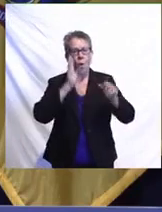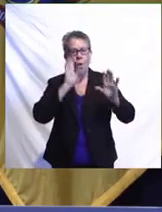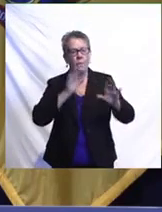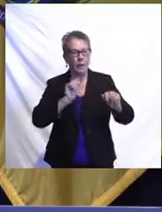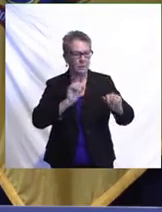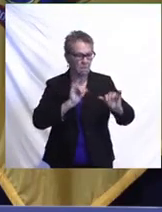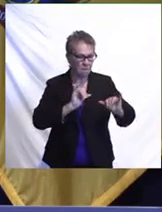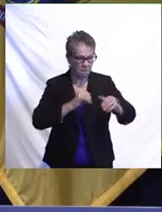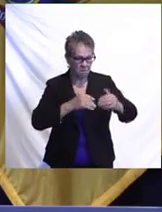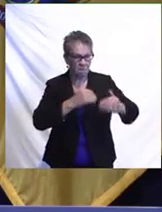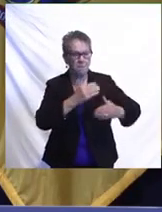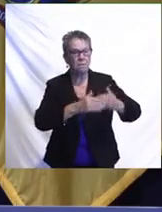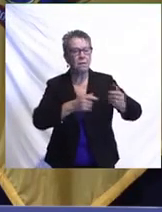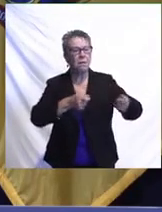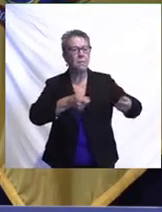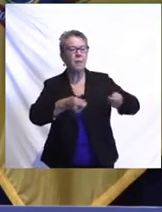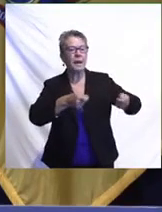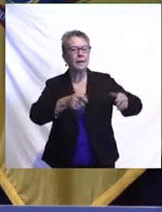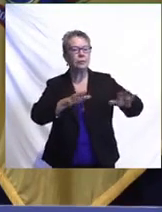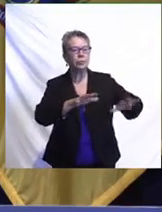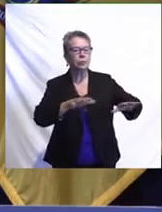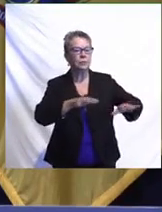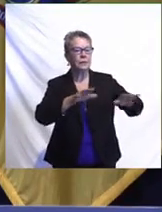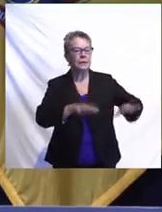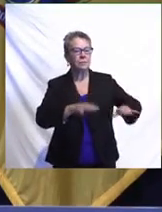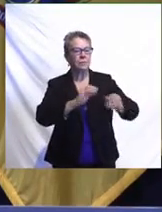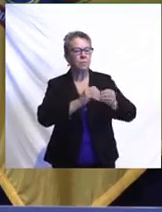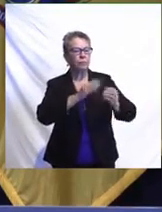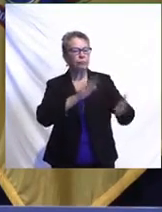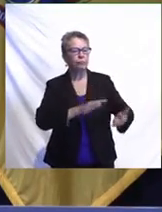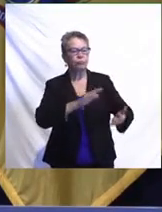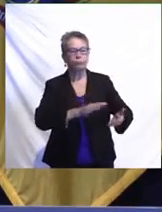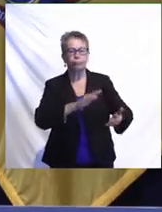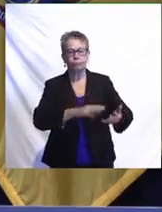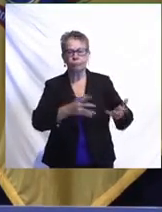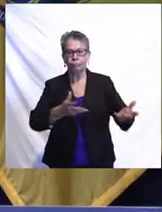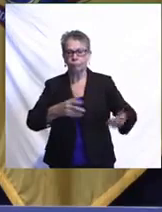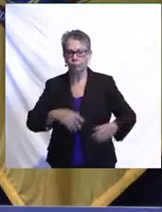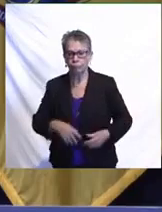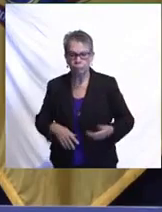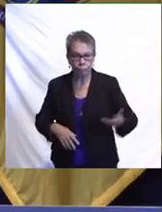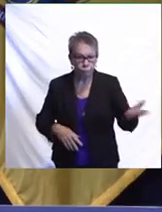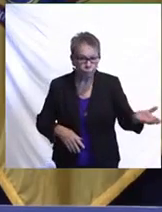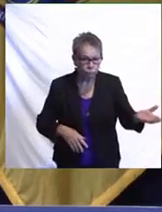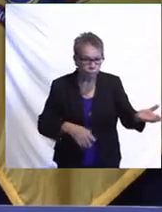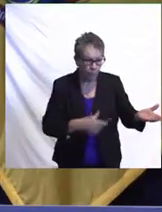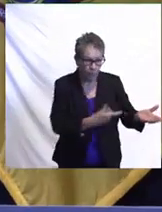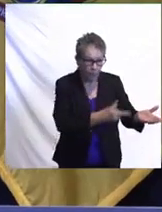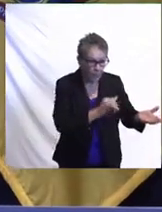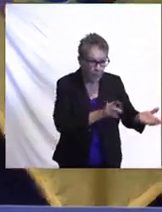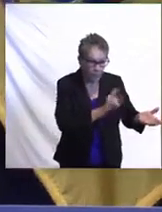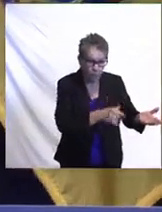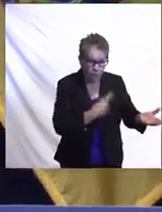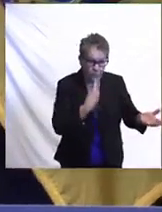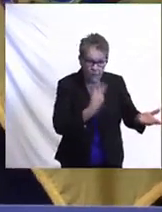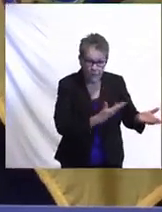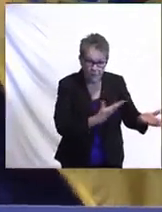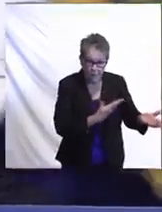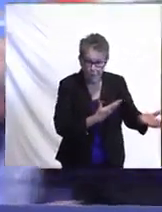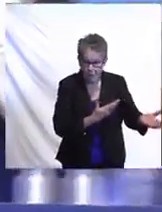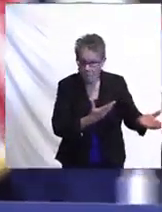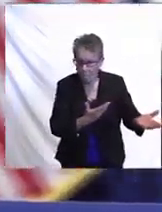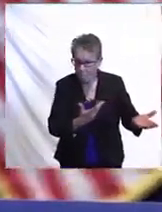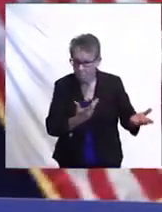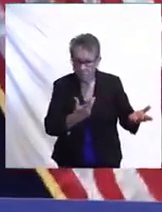going to zero. Please chime in, disagree, add, delete. Tina, do you want to go, and then Judy? Well, I just want to